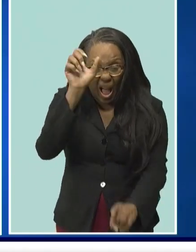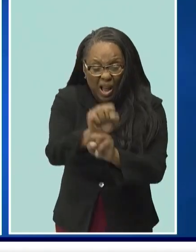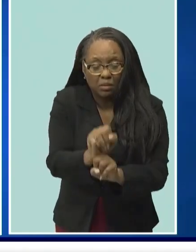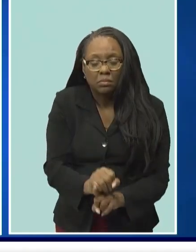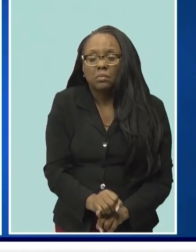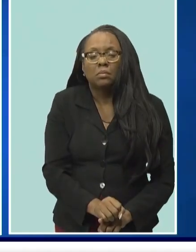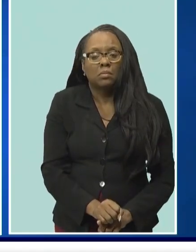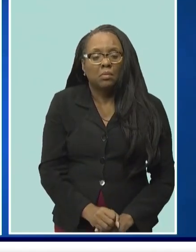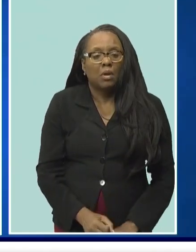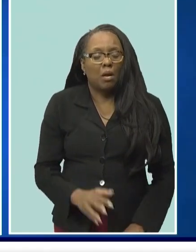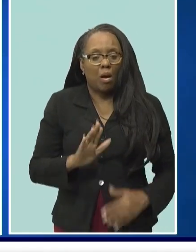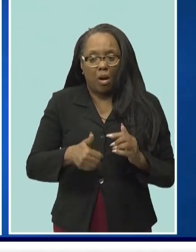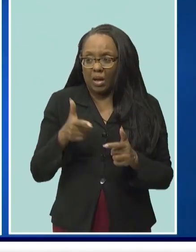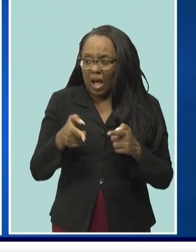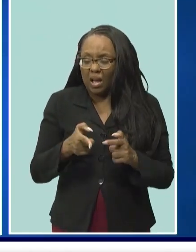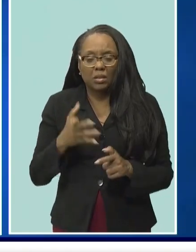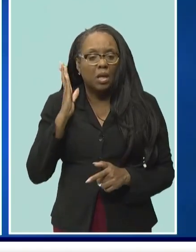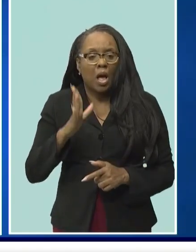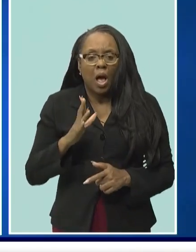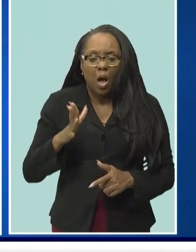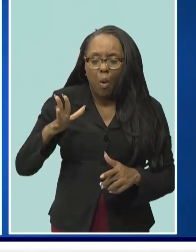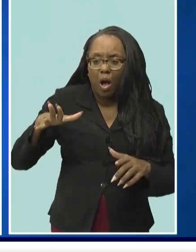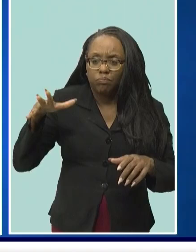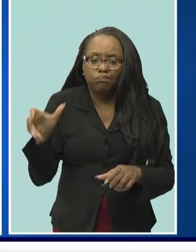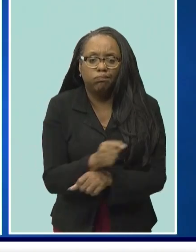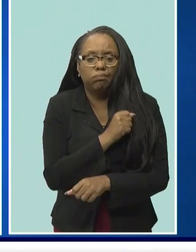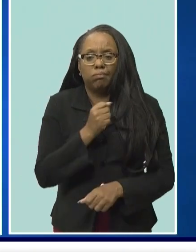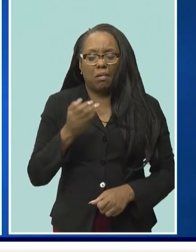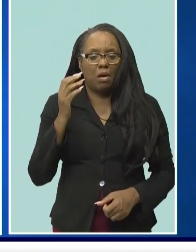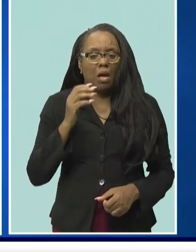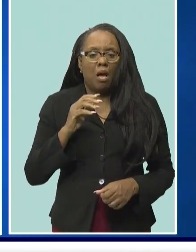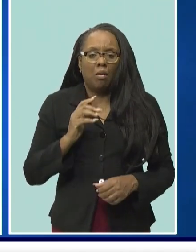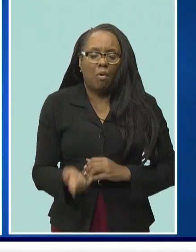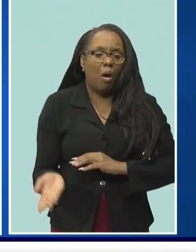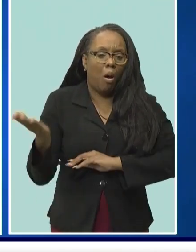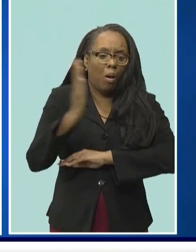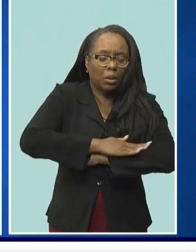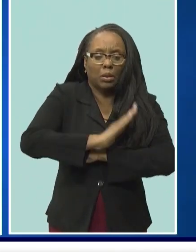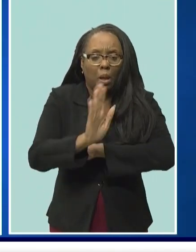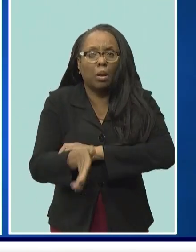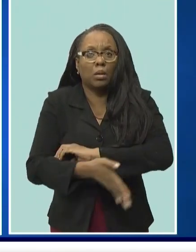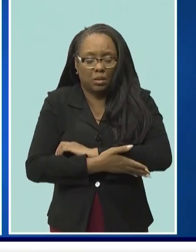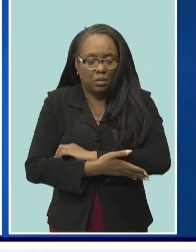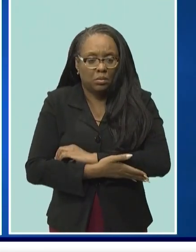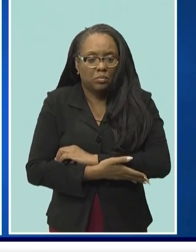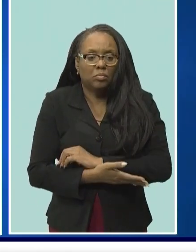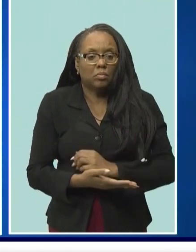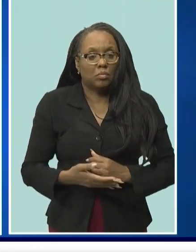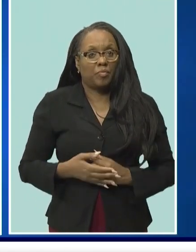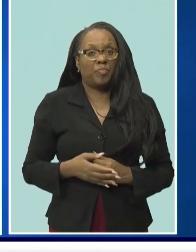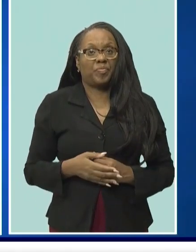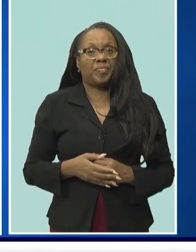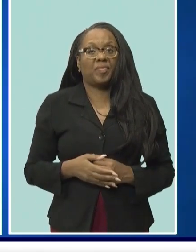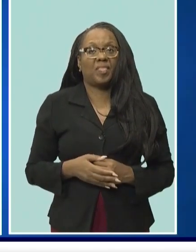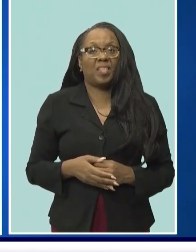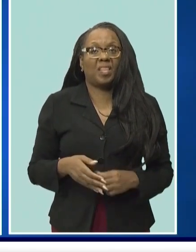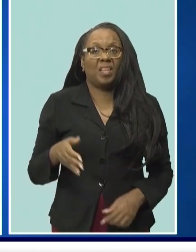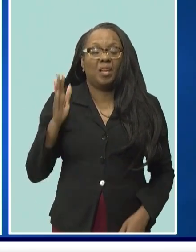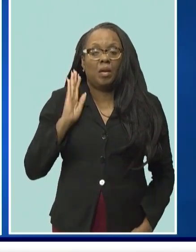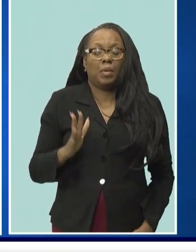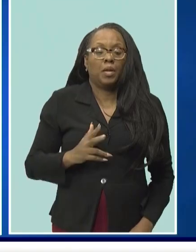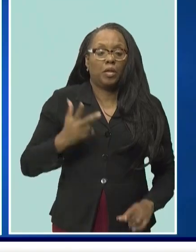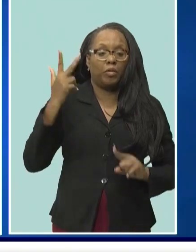We intend to come after you 24/7. Day and night. The police commissioner says it will be a